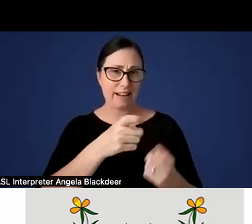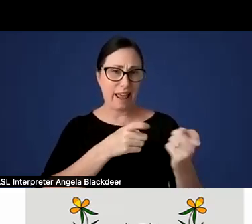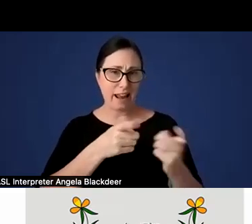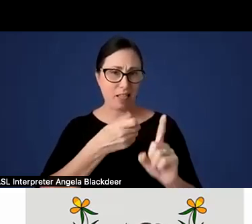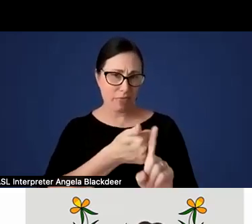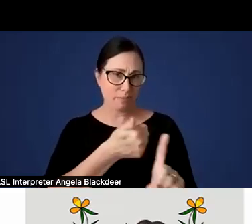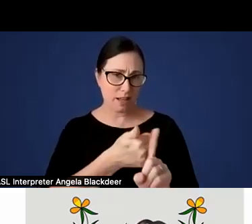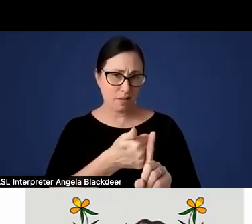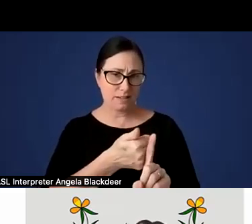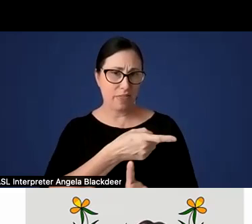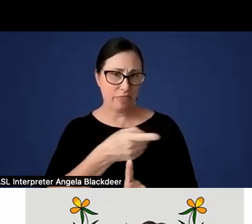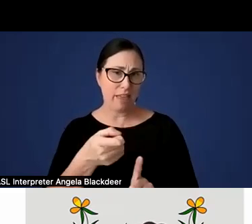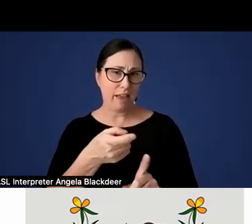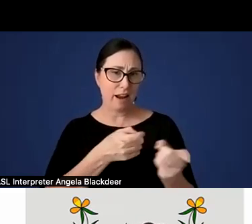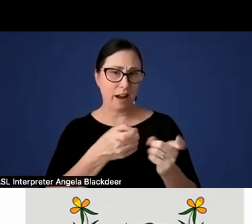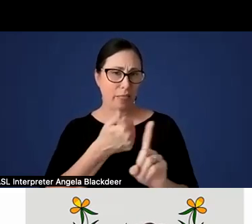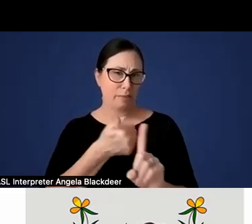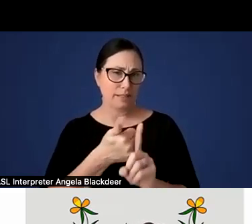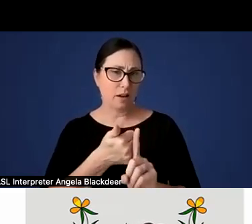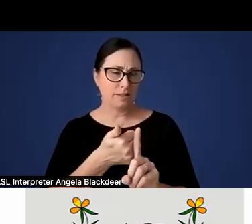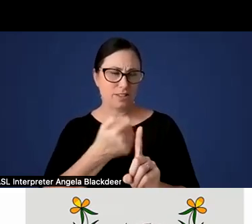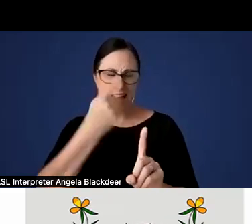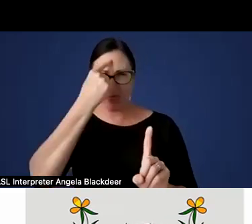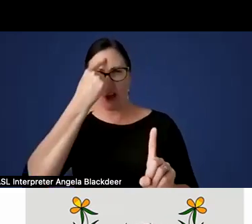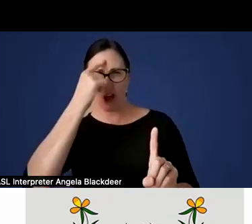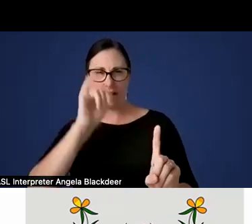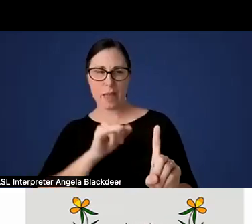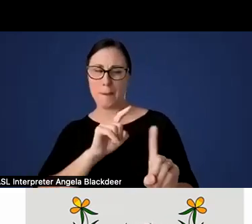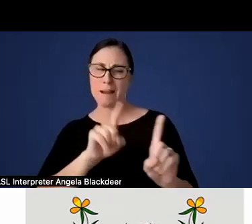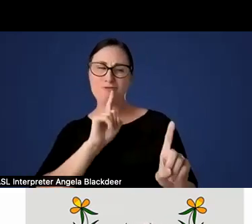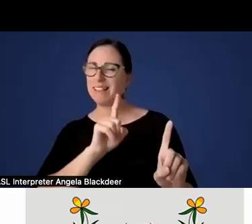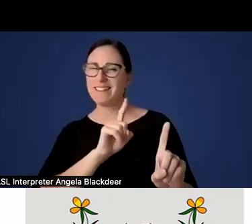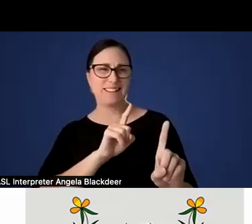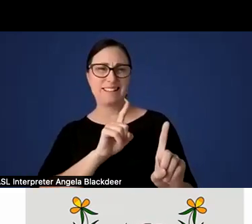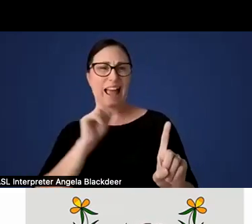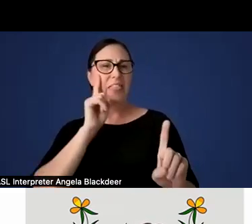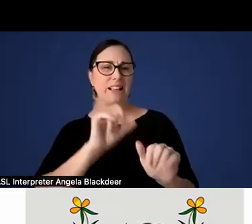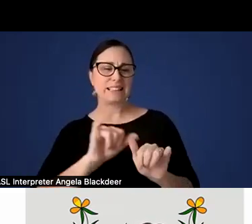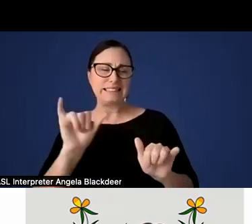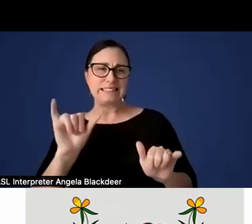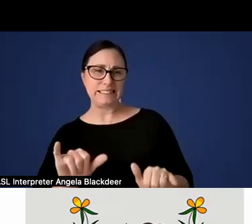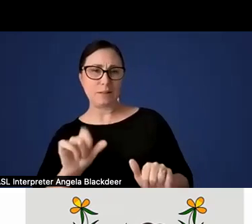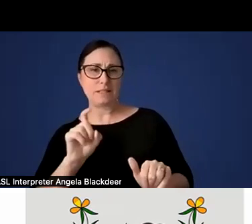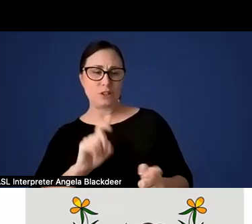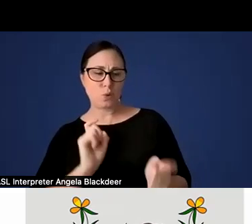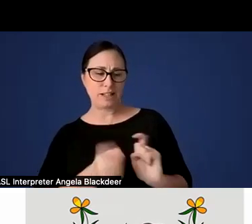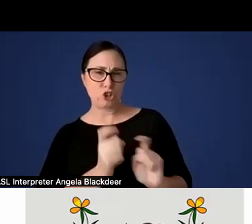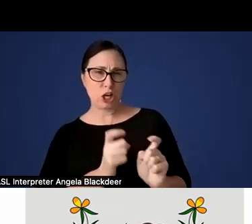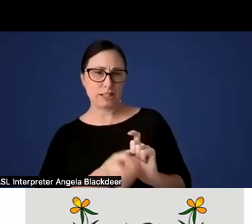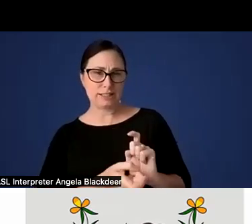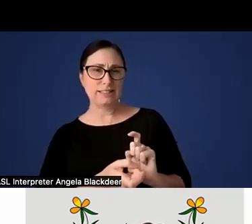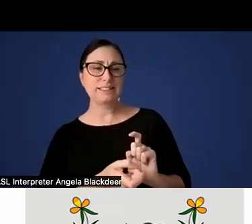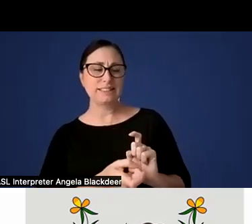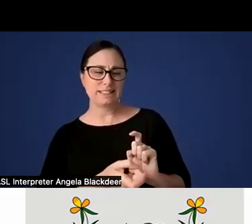that the community can handle it themselves. But really, I think the systems need to adjust and really kind of find a